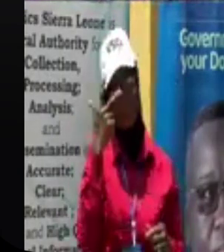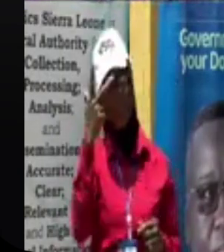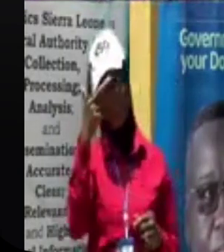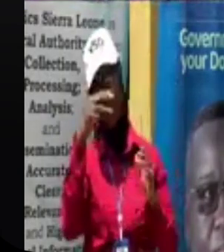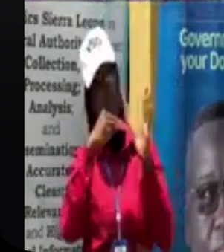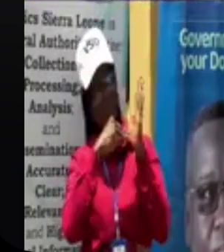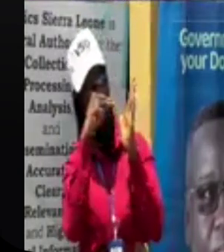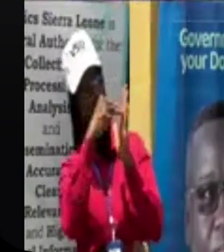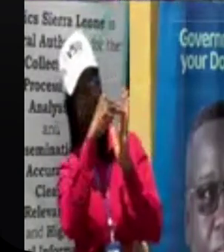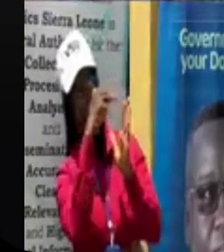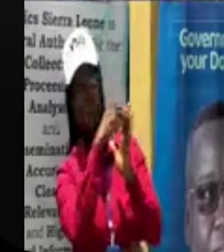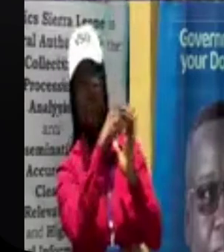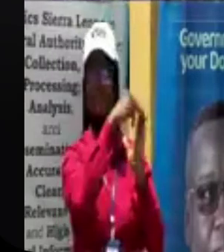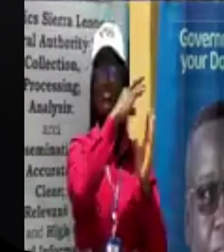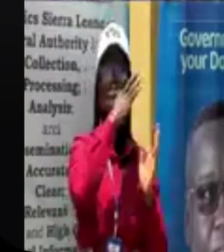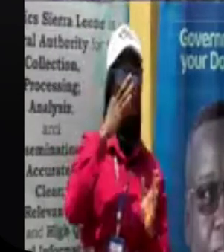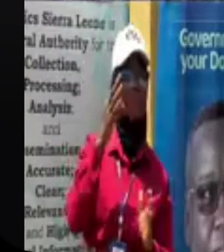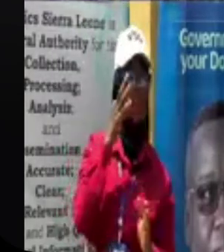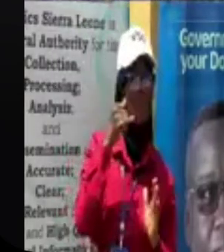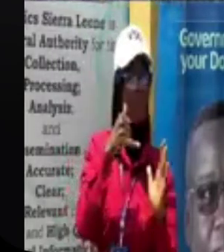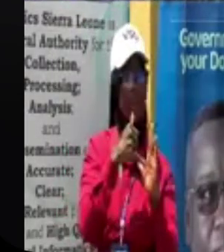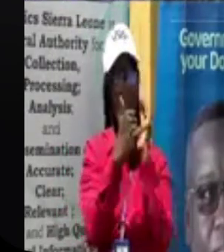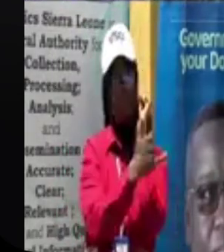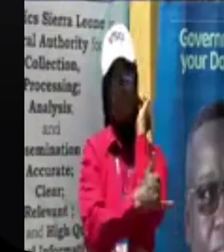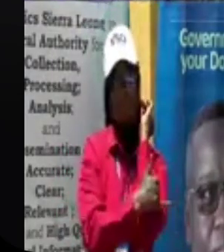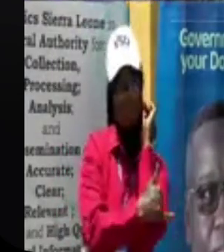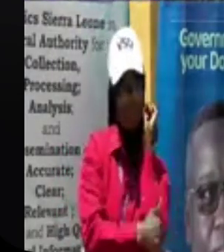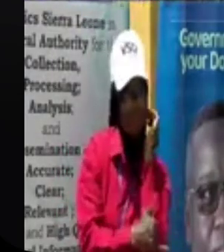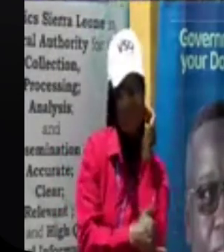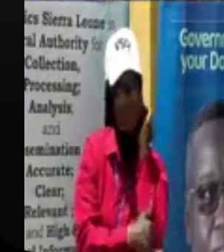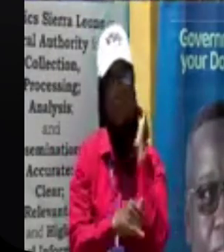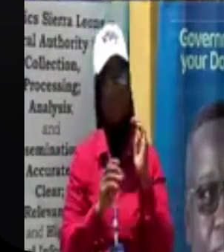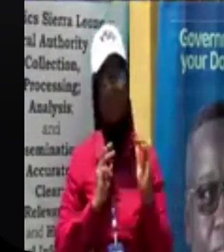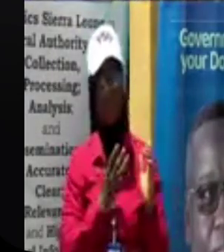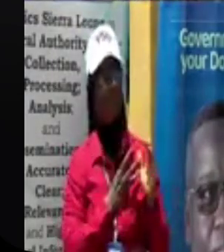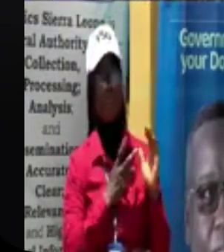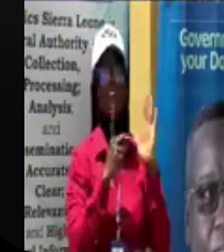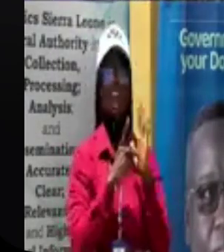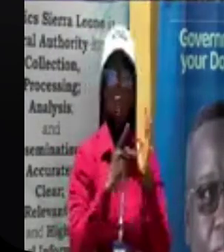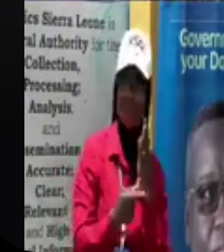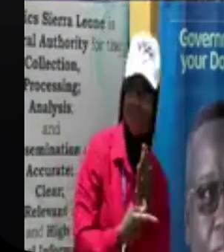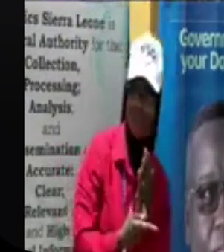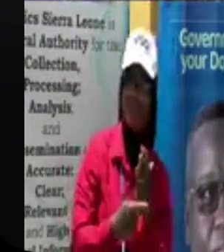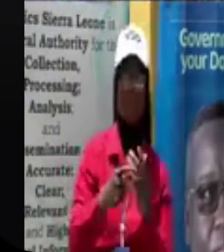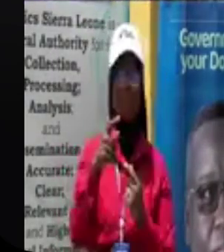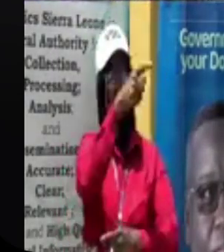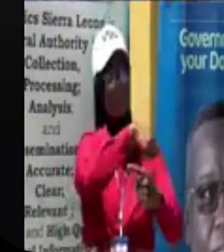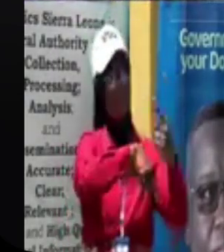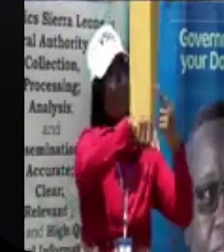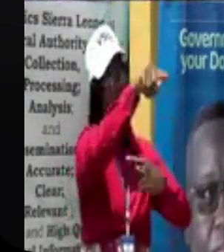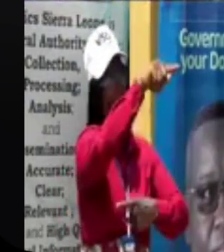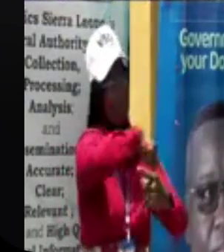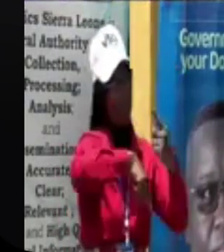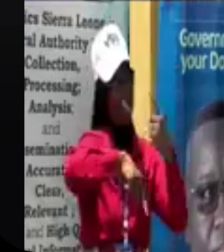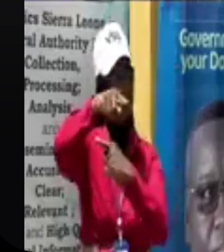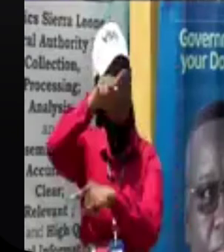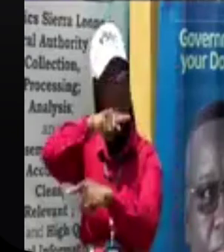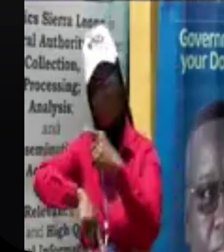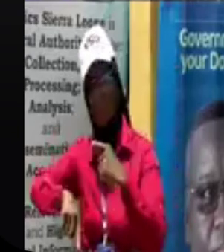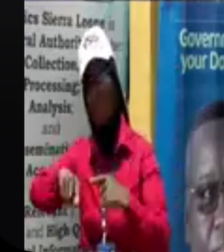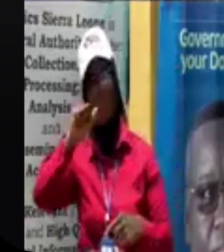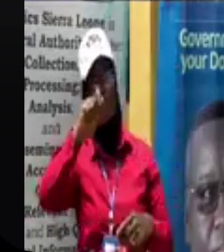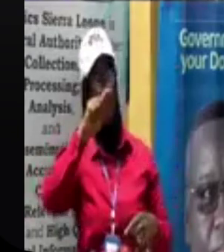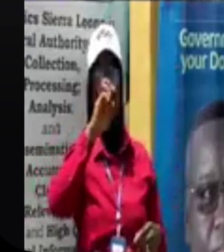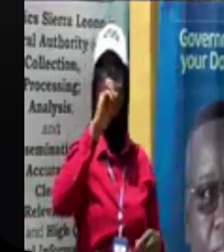million farmers in this country. So we project AVDP, they go around the big stores for